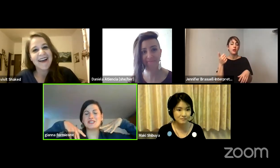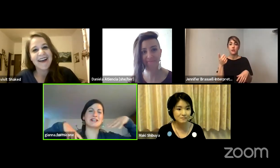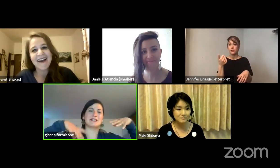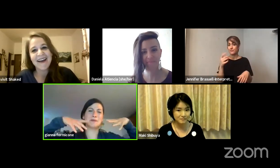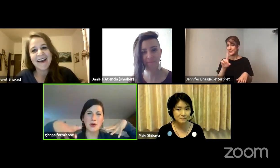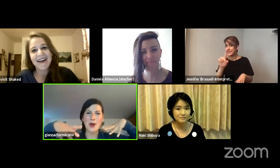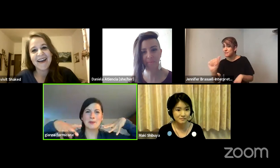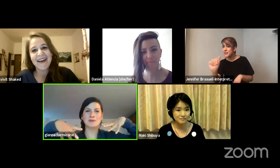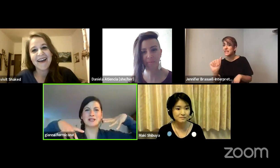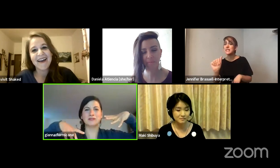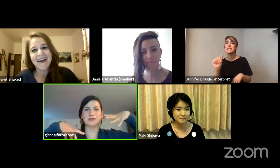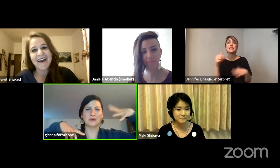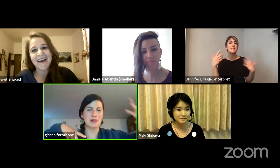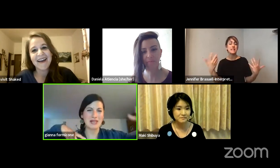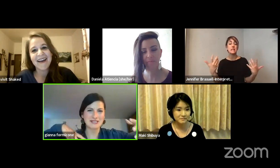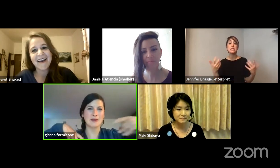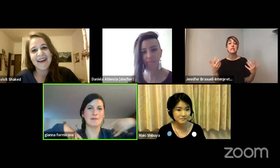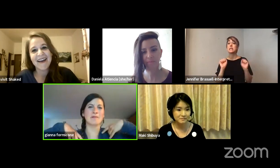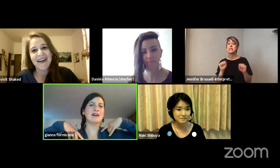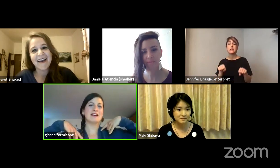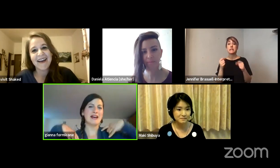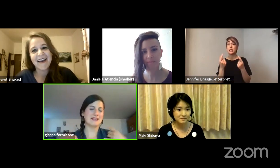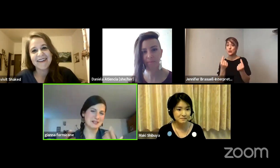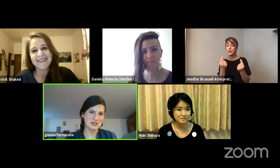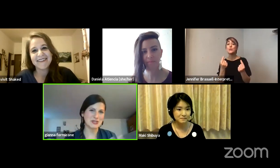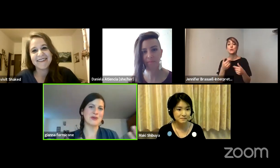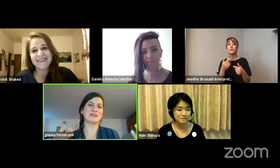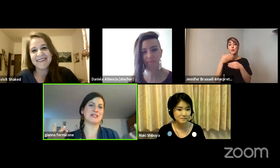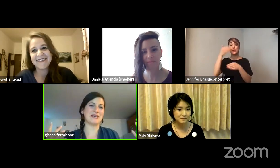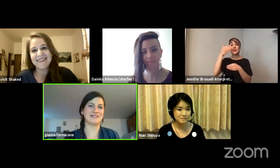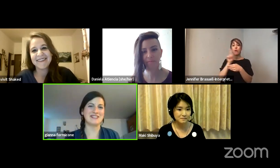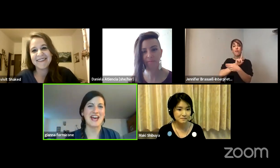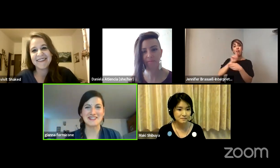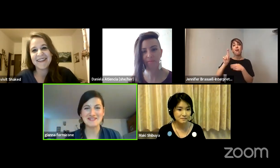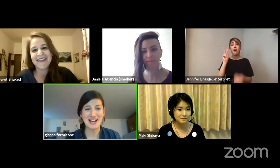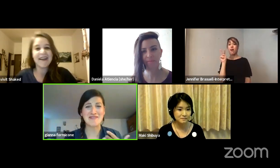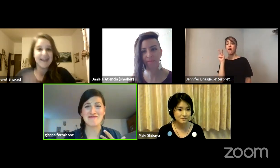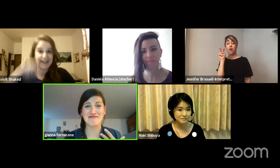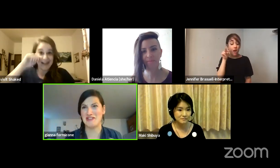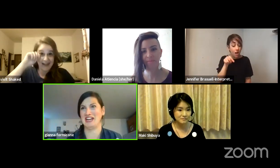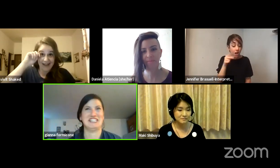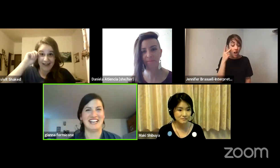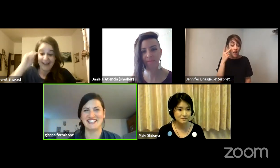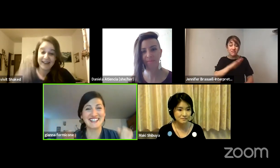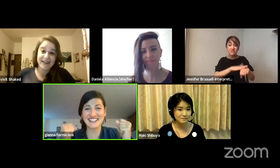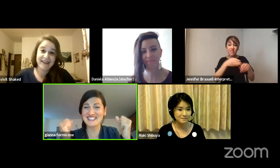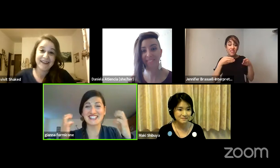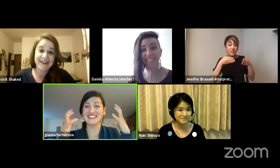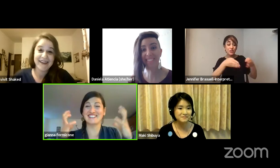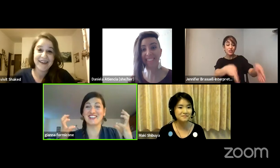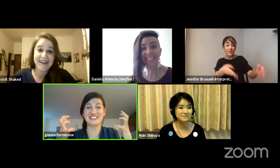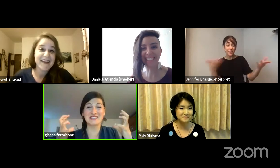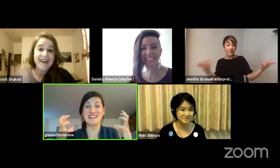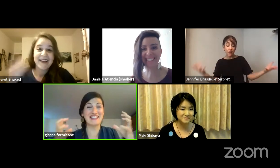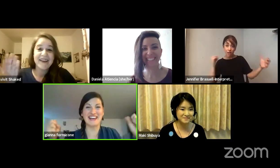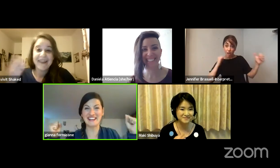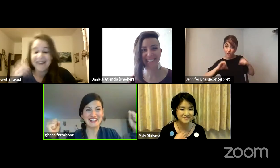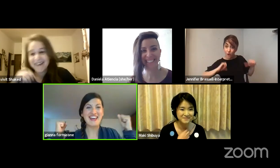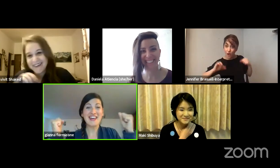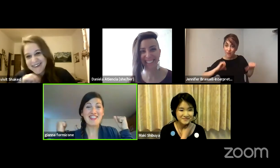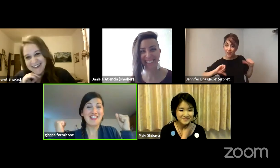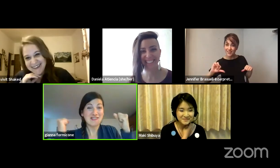to say some poems and to play some songs. And I'm very excited. It's going to